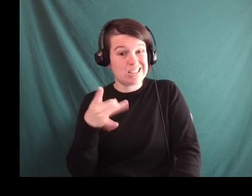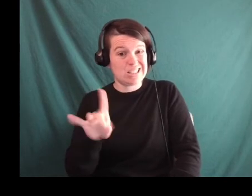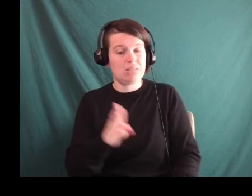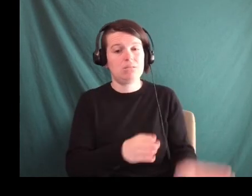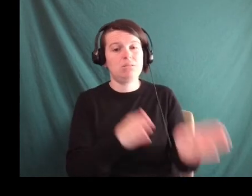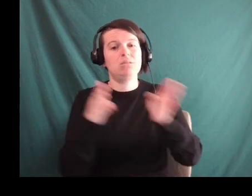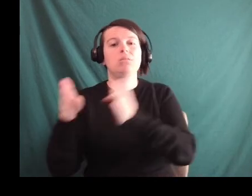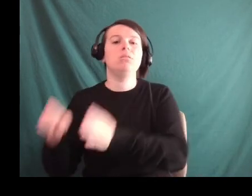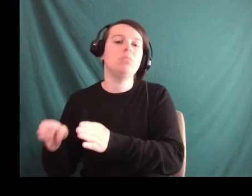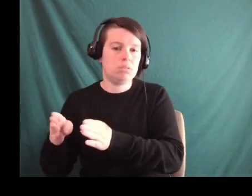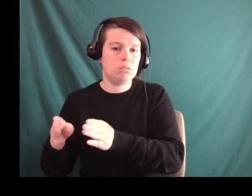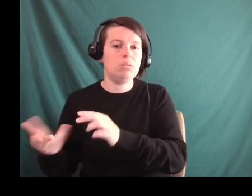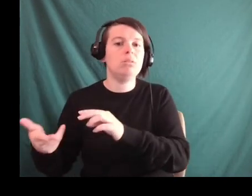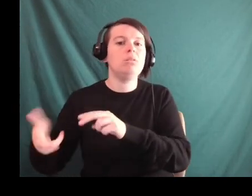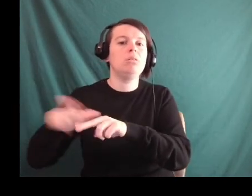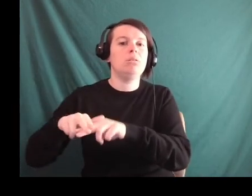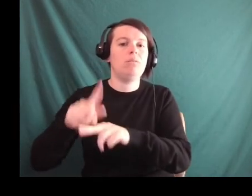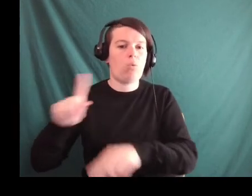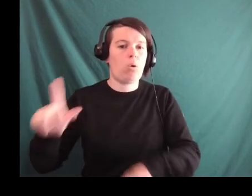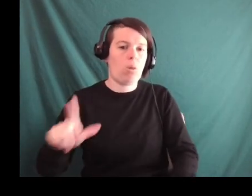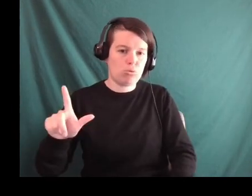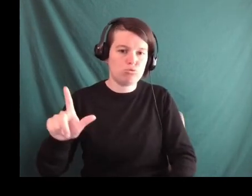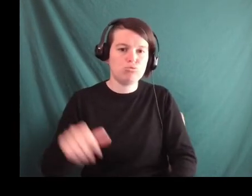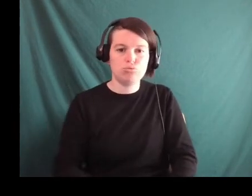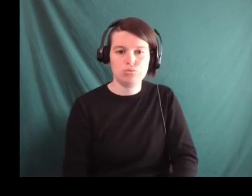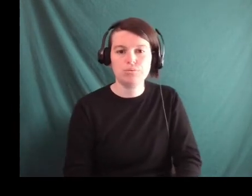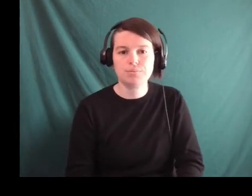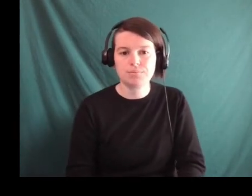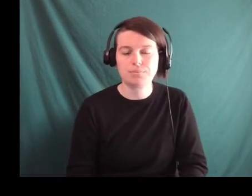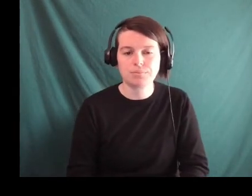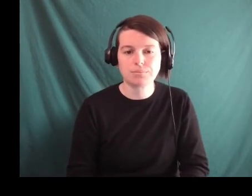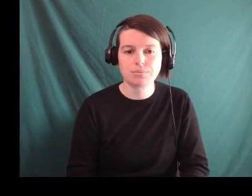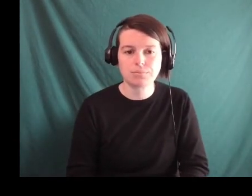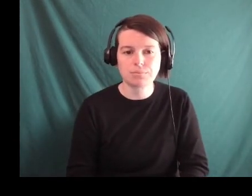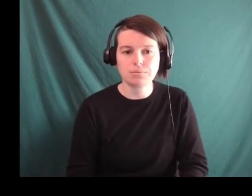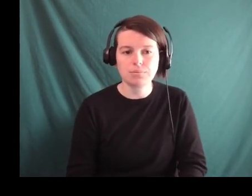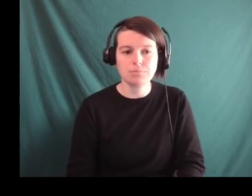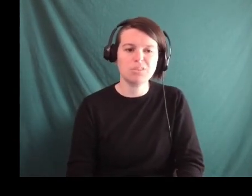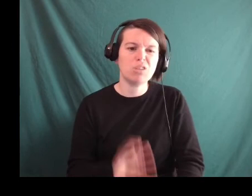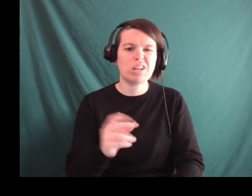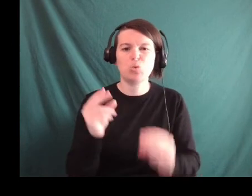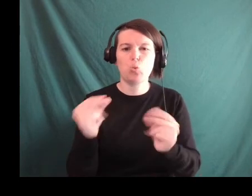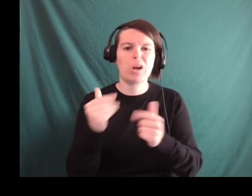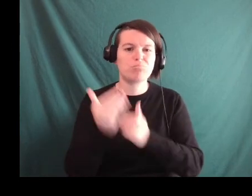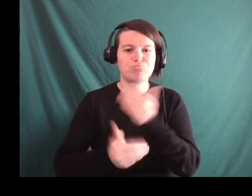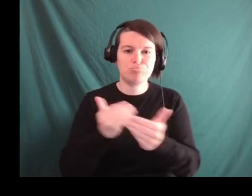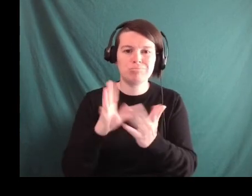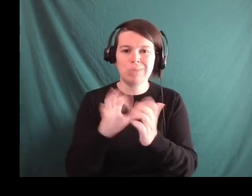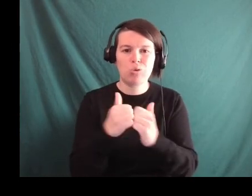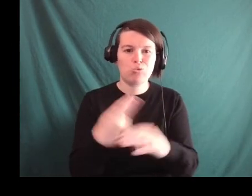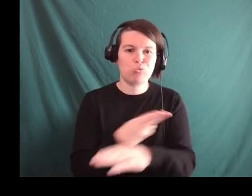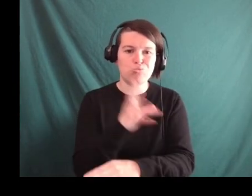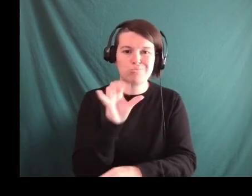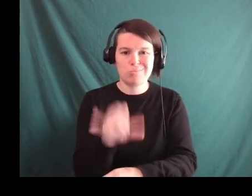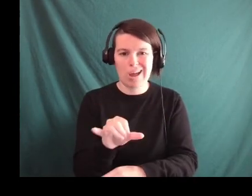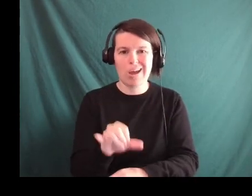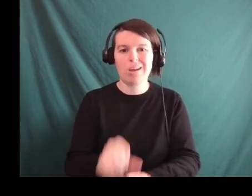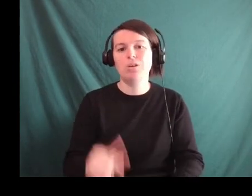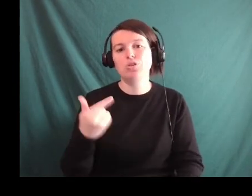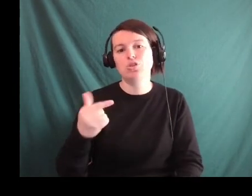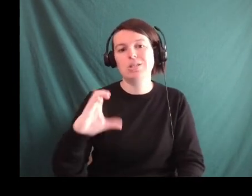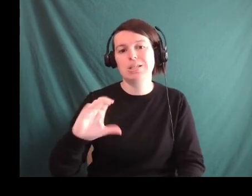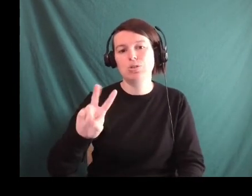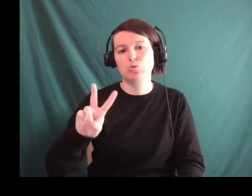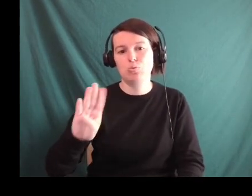would actually bump myself up to a size large. So that's a quick rundown of how to use the